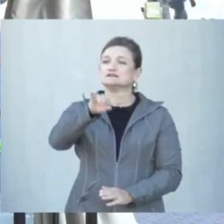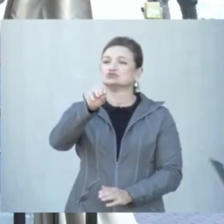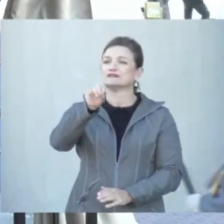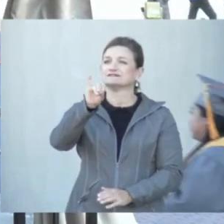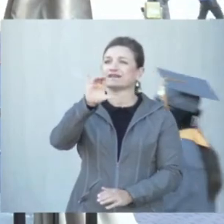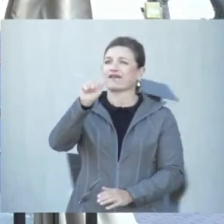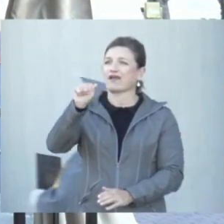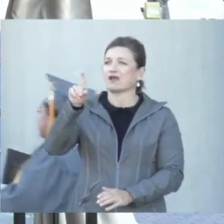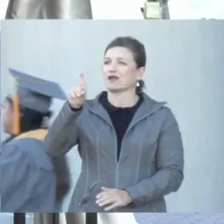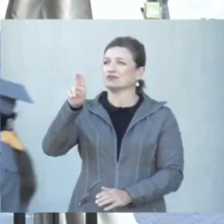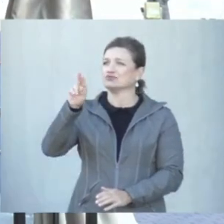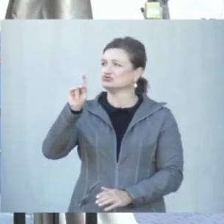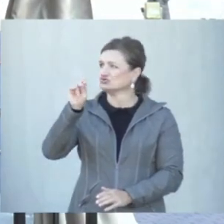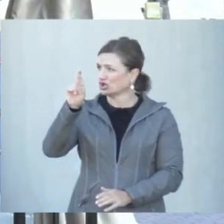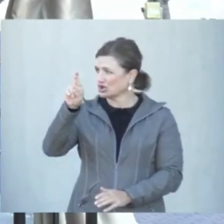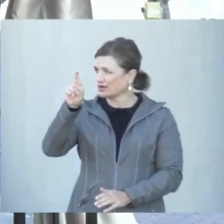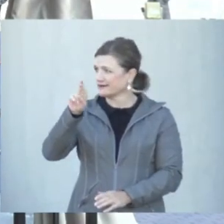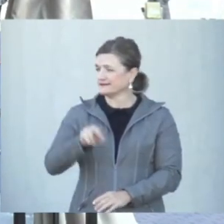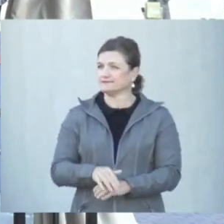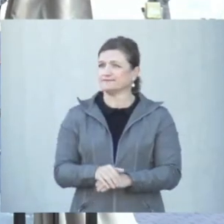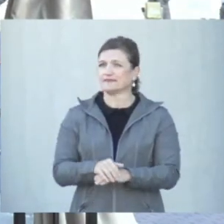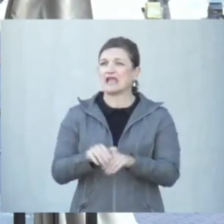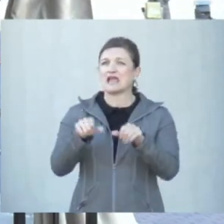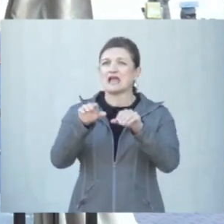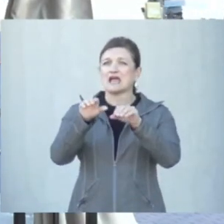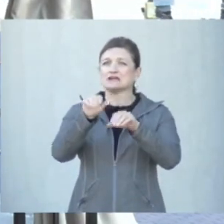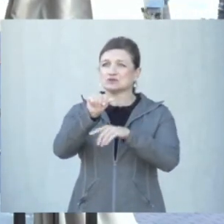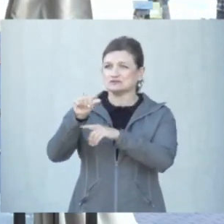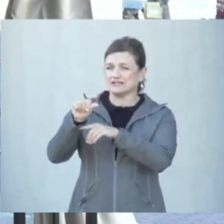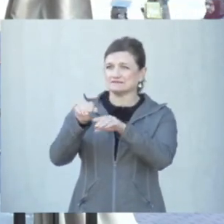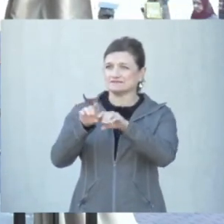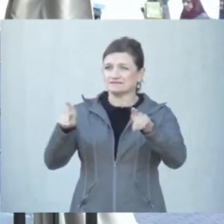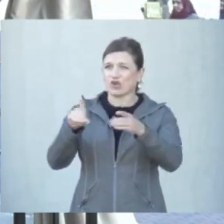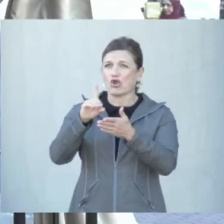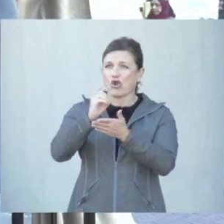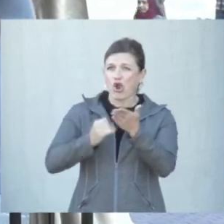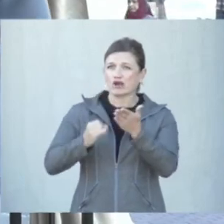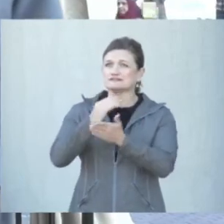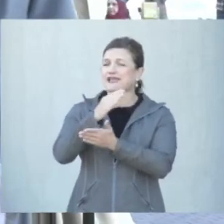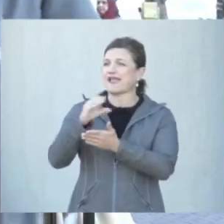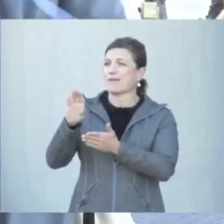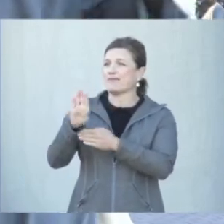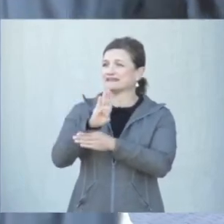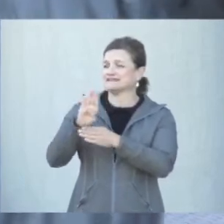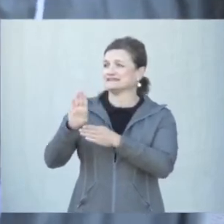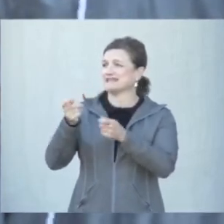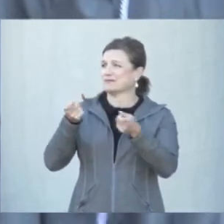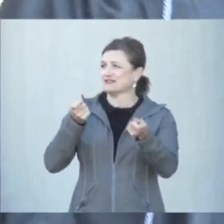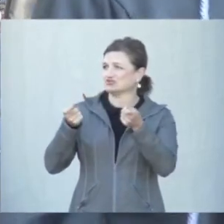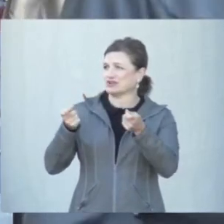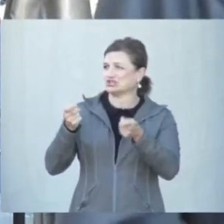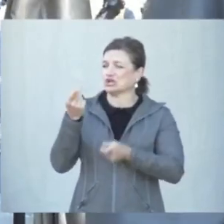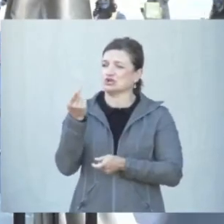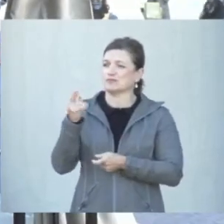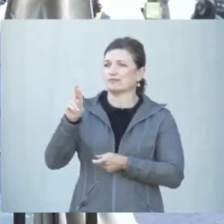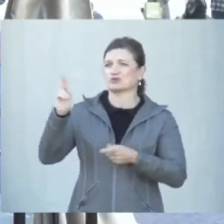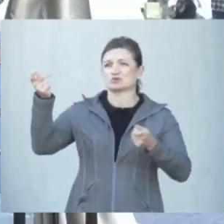Jessica Ducher, Associate in Arts and Business Administration, Human Resource Management.